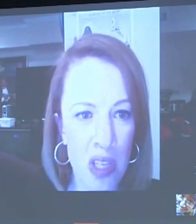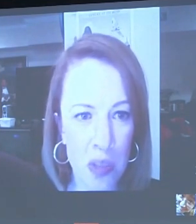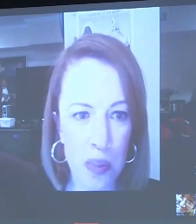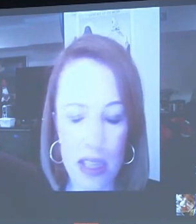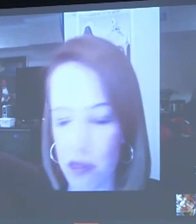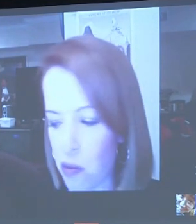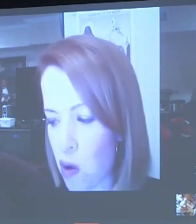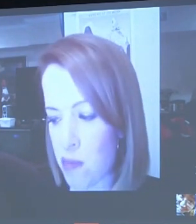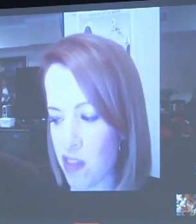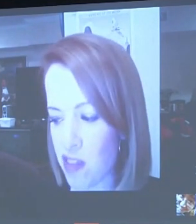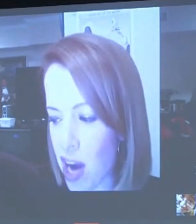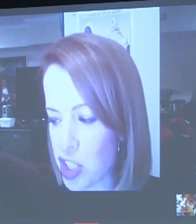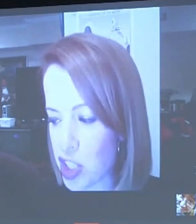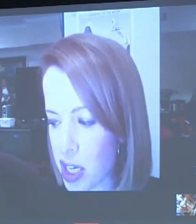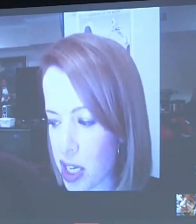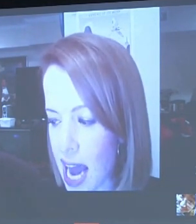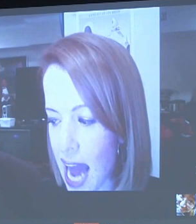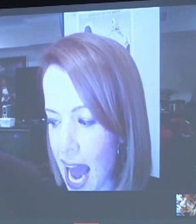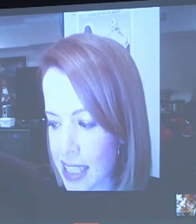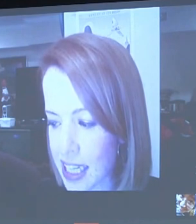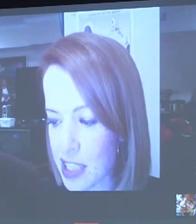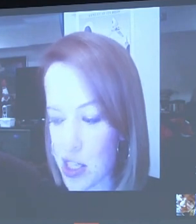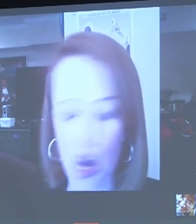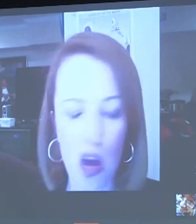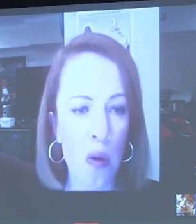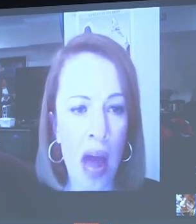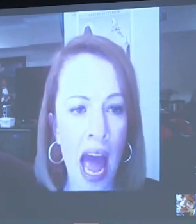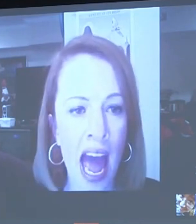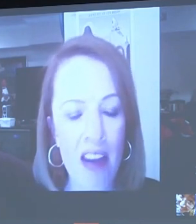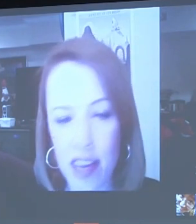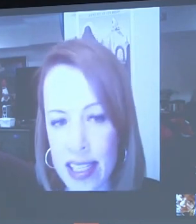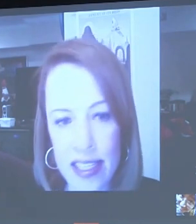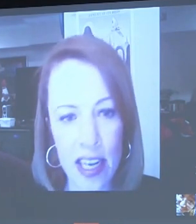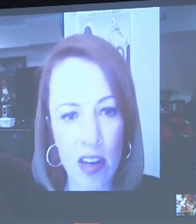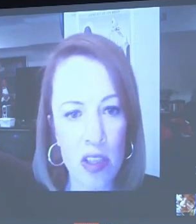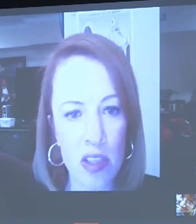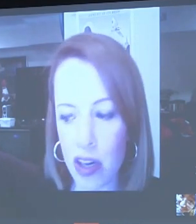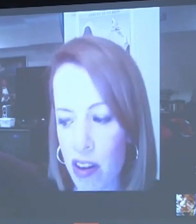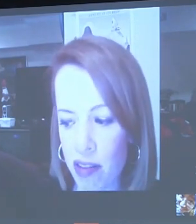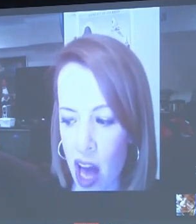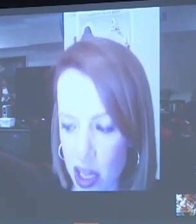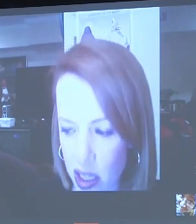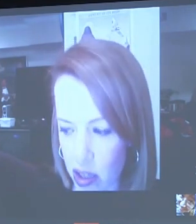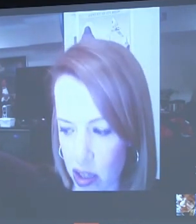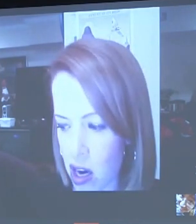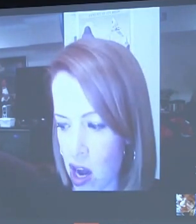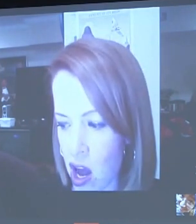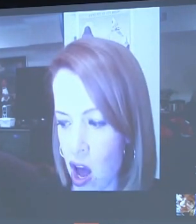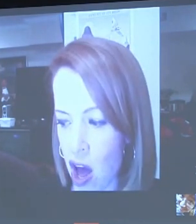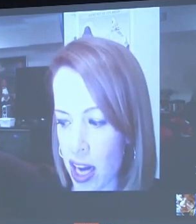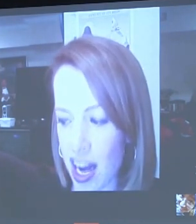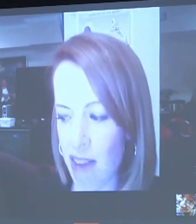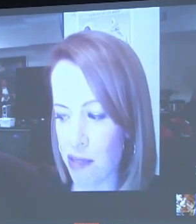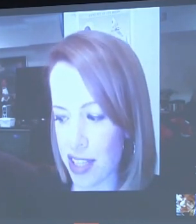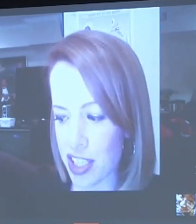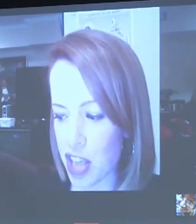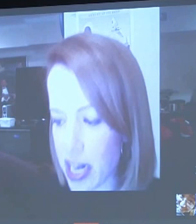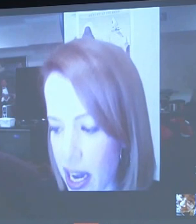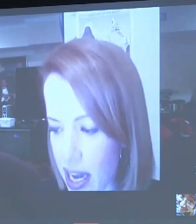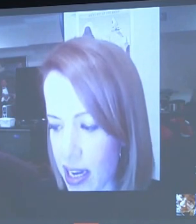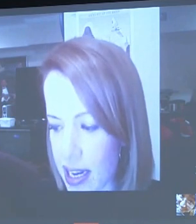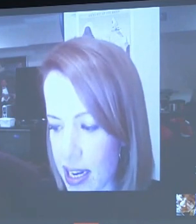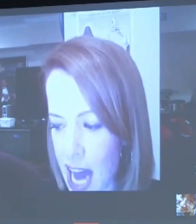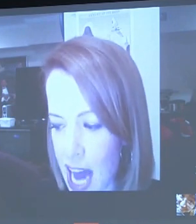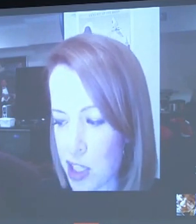of multiple different forms of oppression, and acting as though having a single speaker of color on a conference